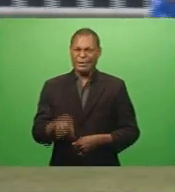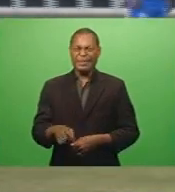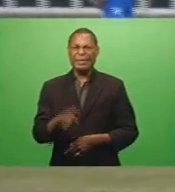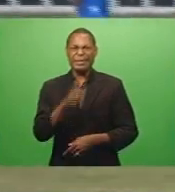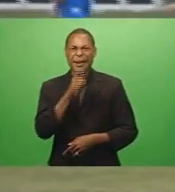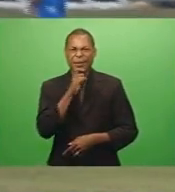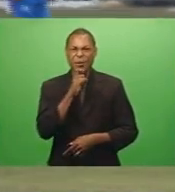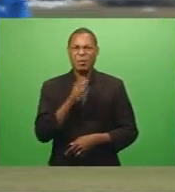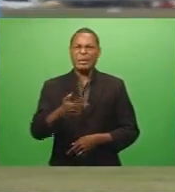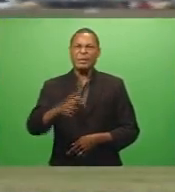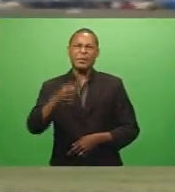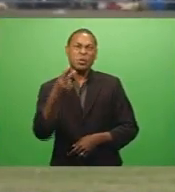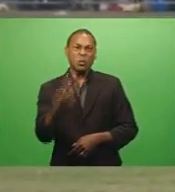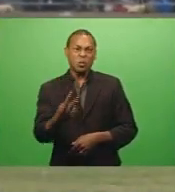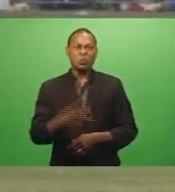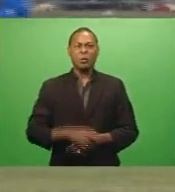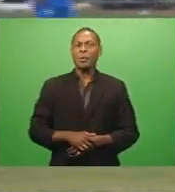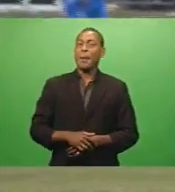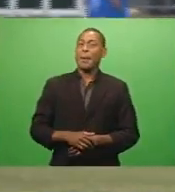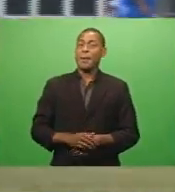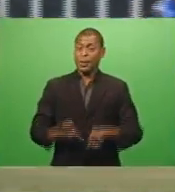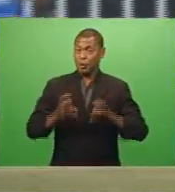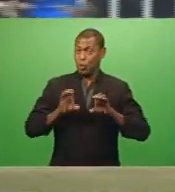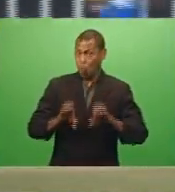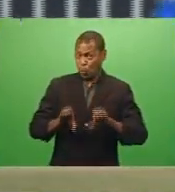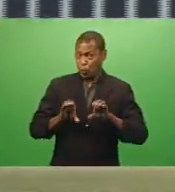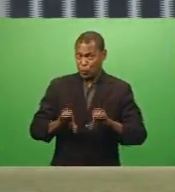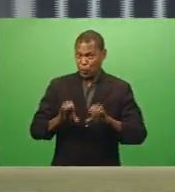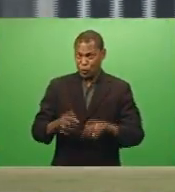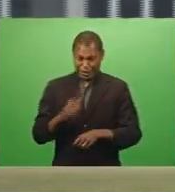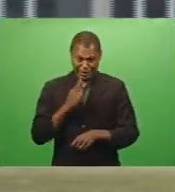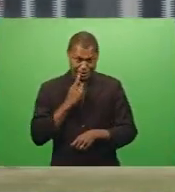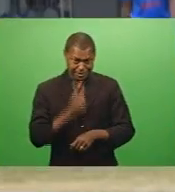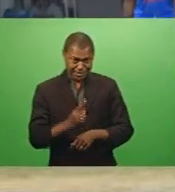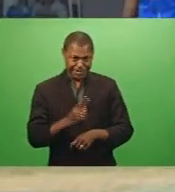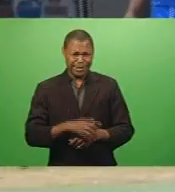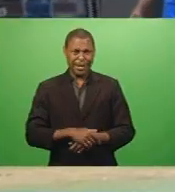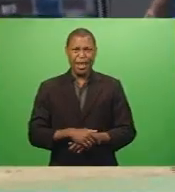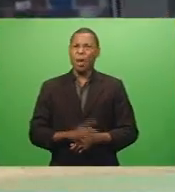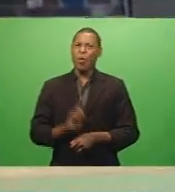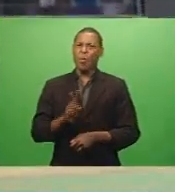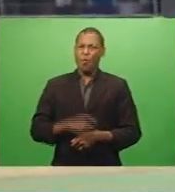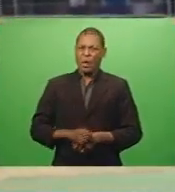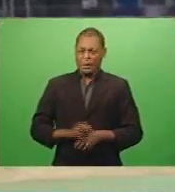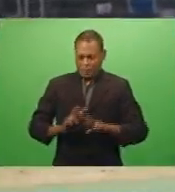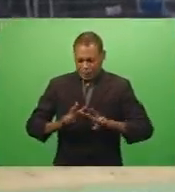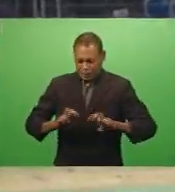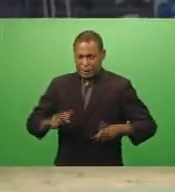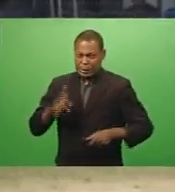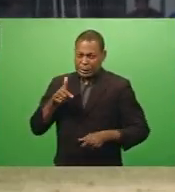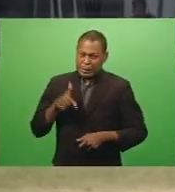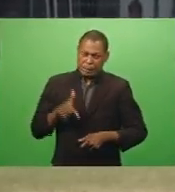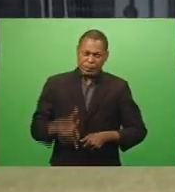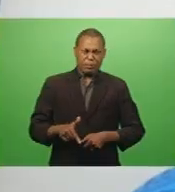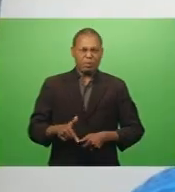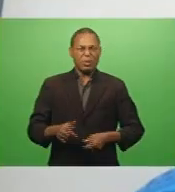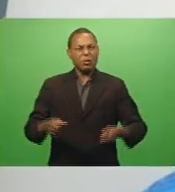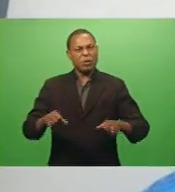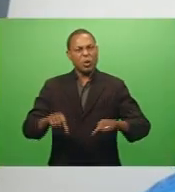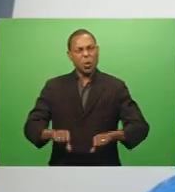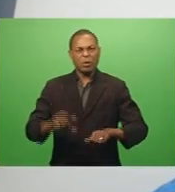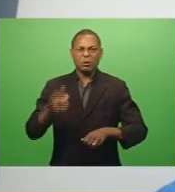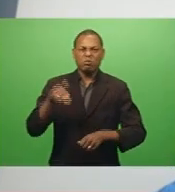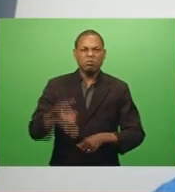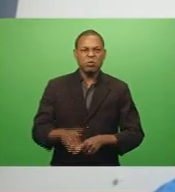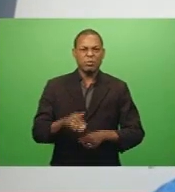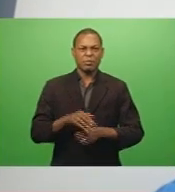Former national rep and Warriors coach Daniela Naulibo says they had to dig deep after 2 losses in pool play. I